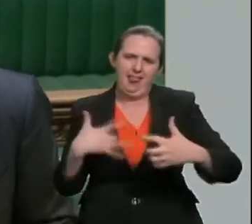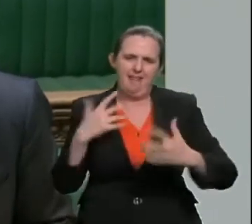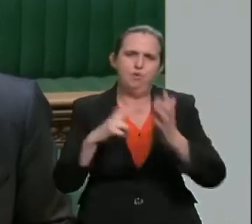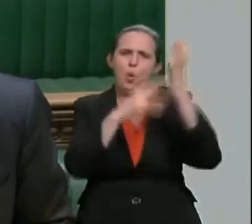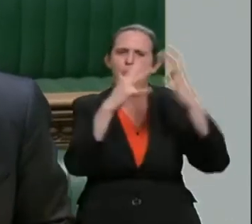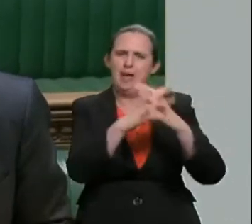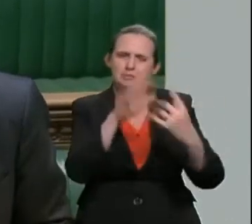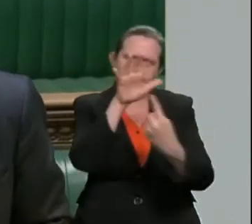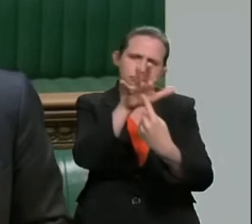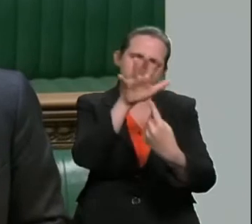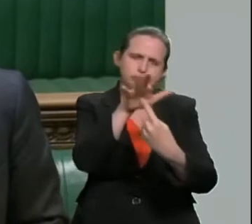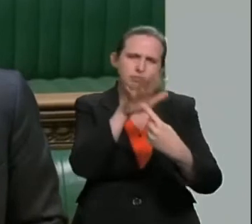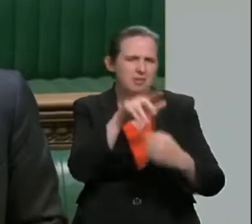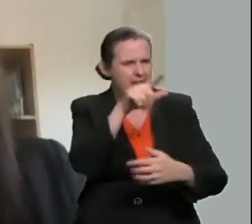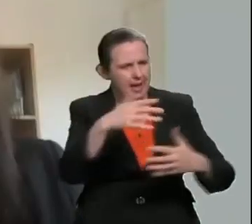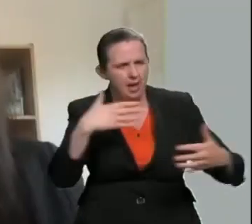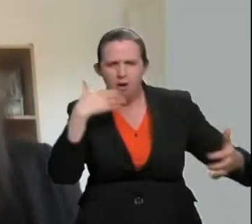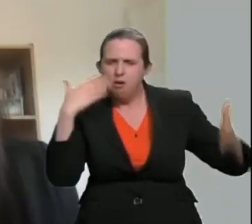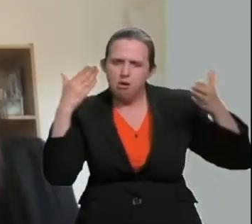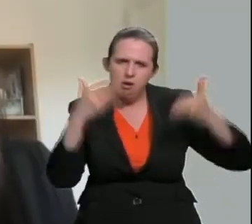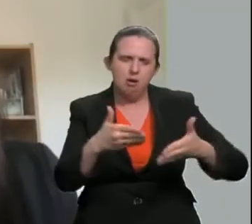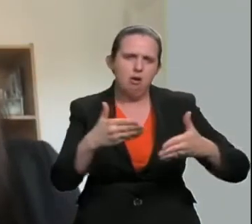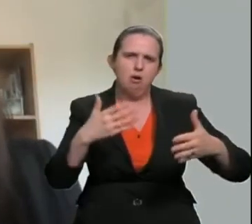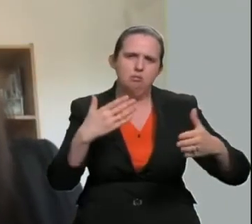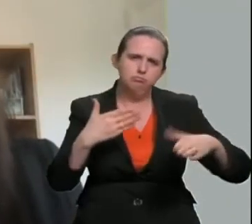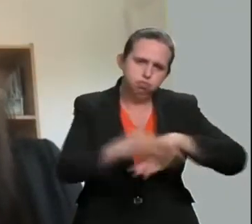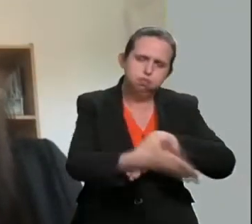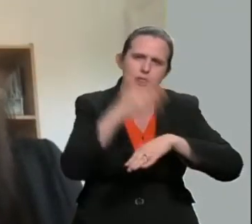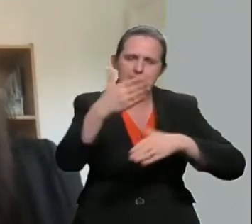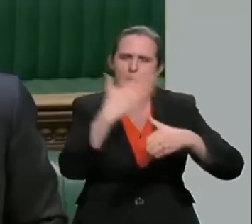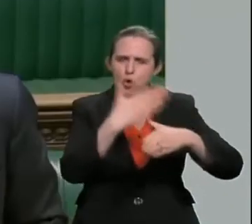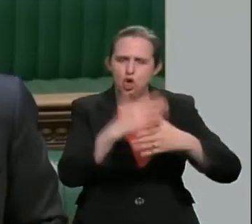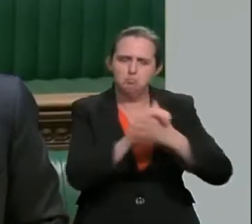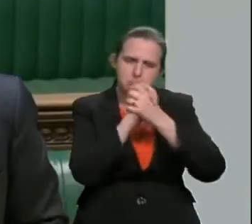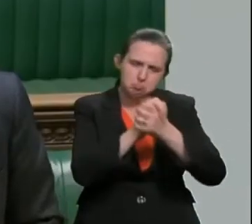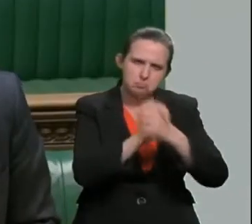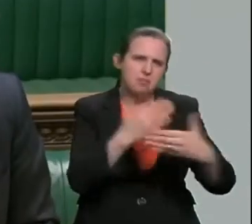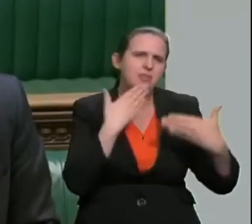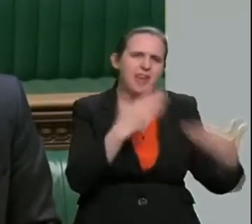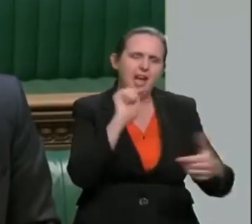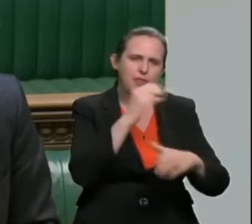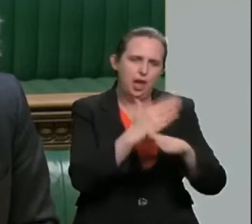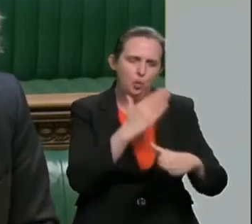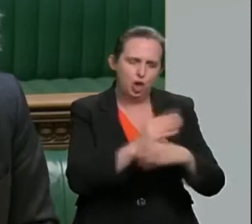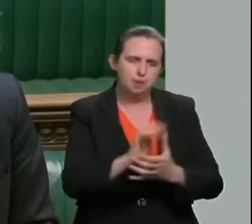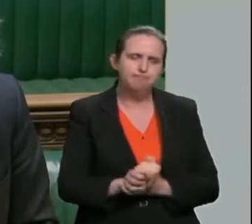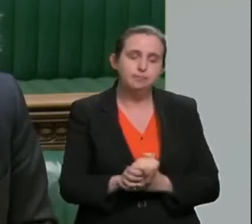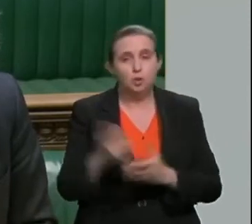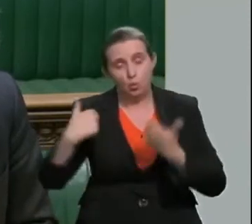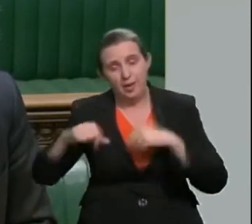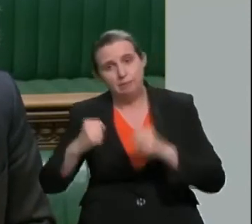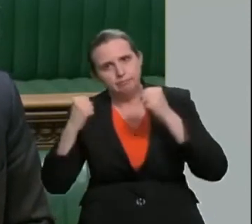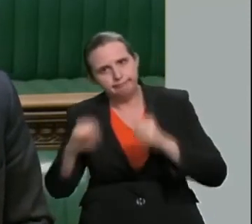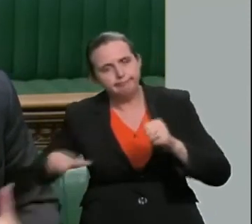I know what incredible work local officials do, and I thank them very much for it. And we believe, since we believe so strongly in local